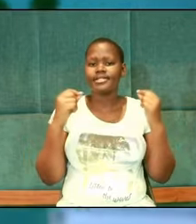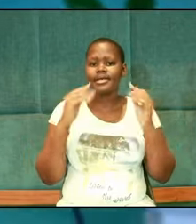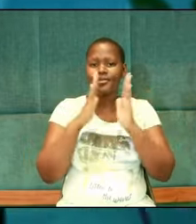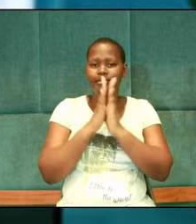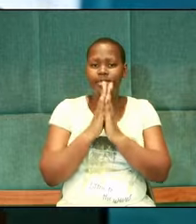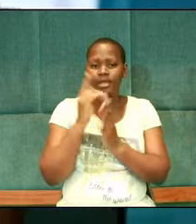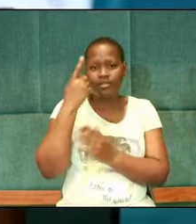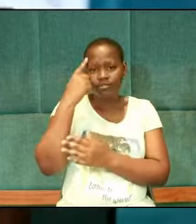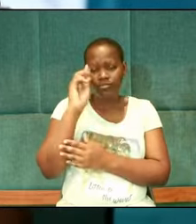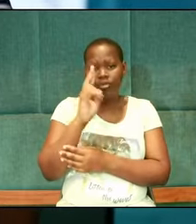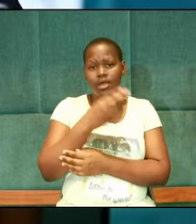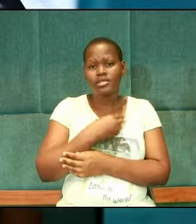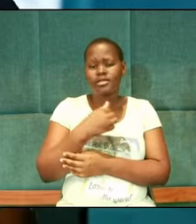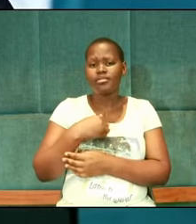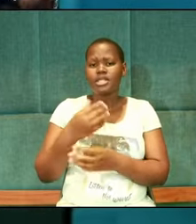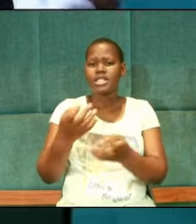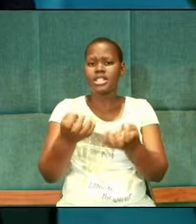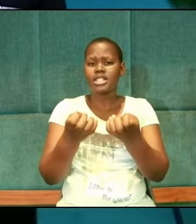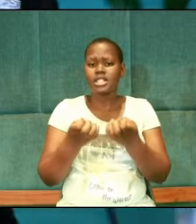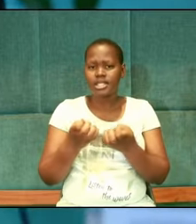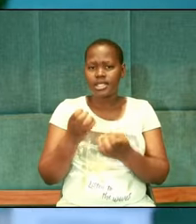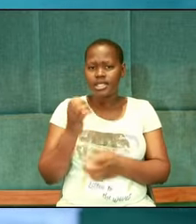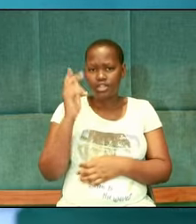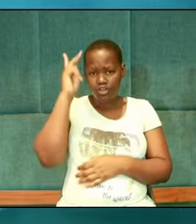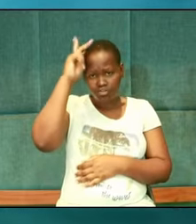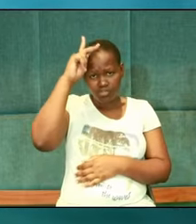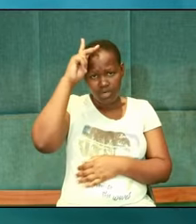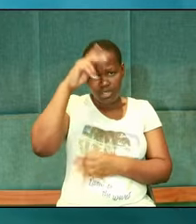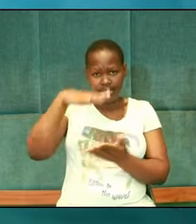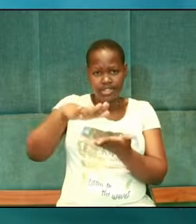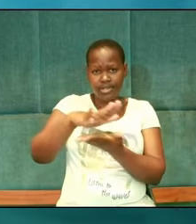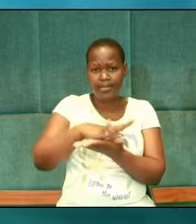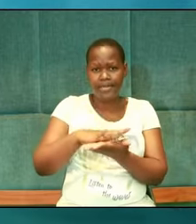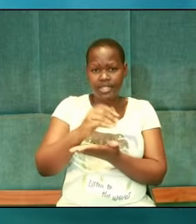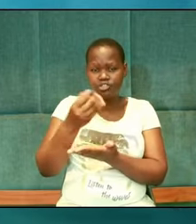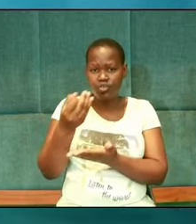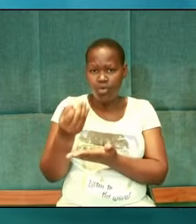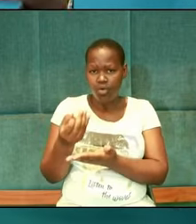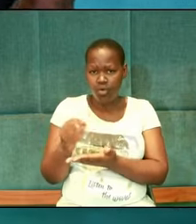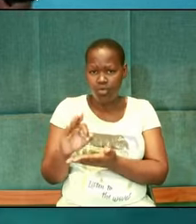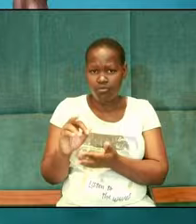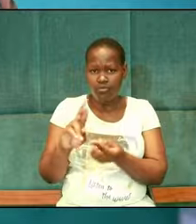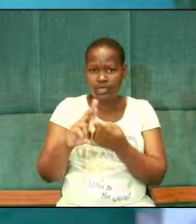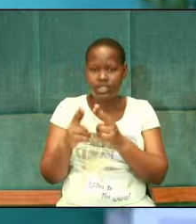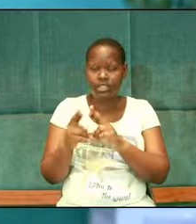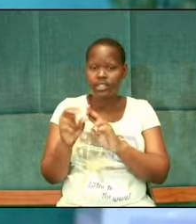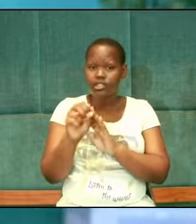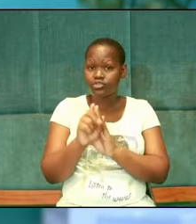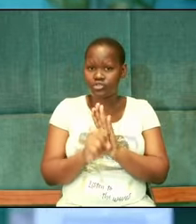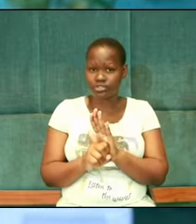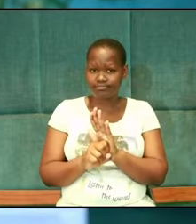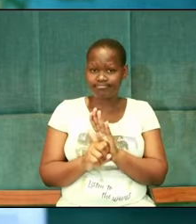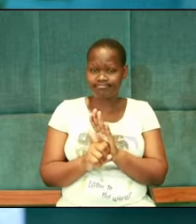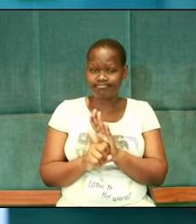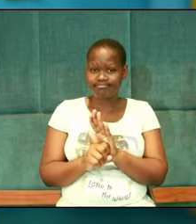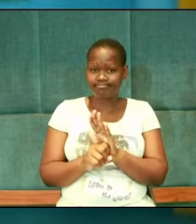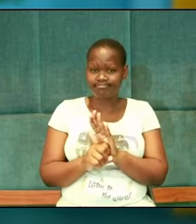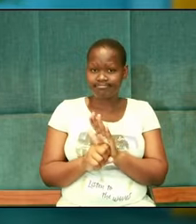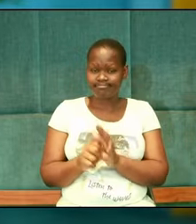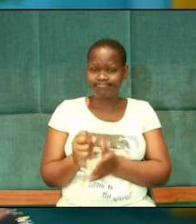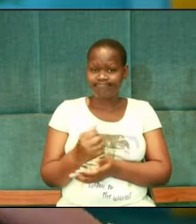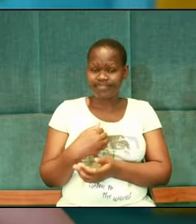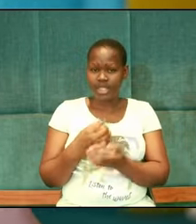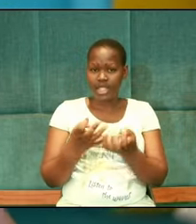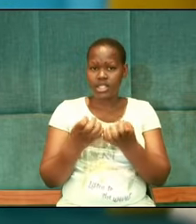down here. I need knowledge as the basis for my relationship. I am 80 years, but based on God's word, I need